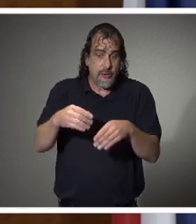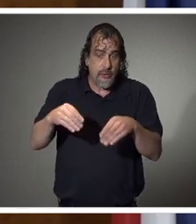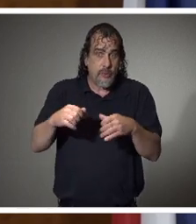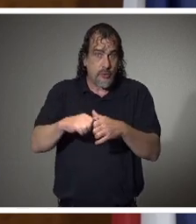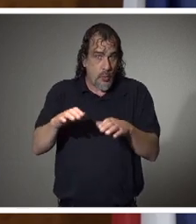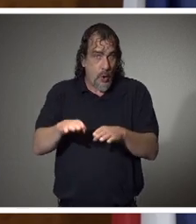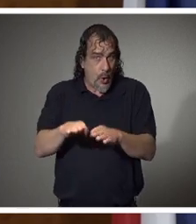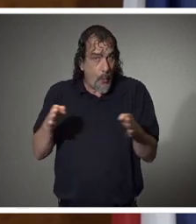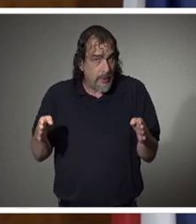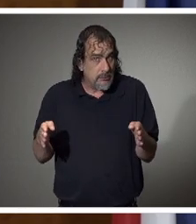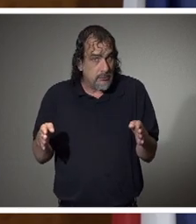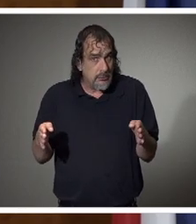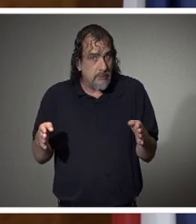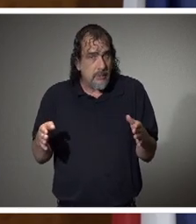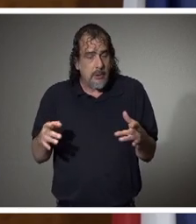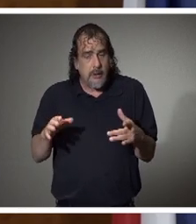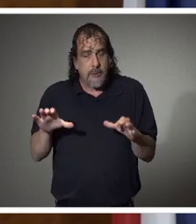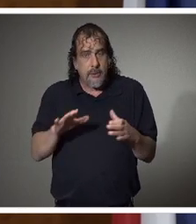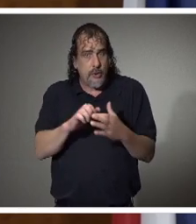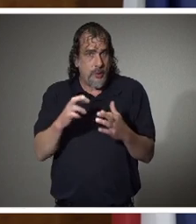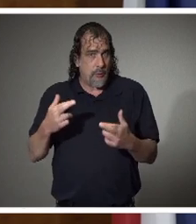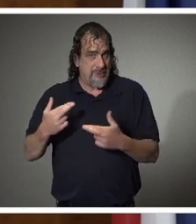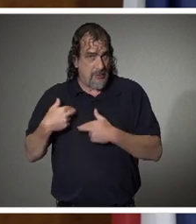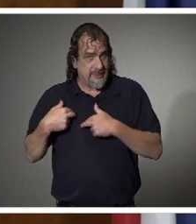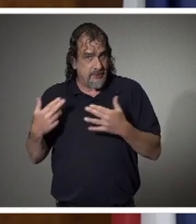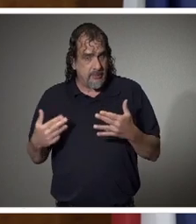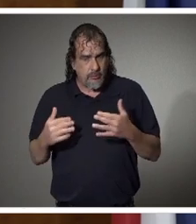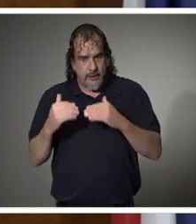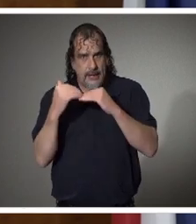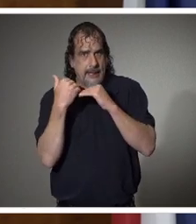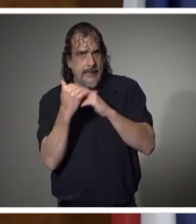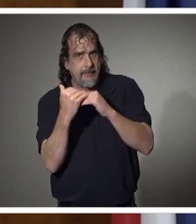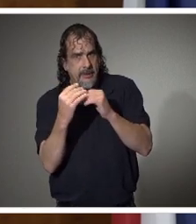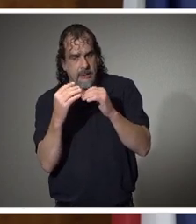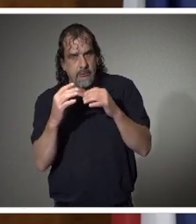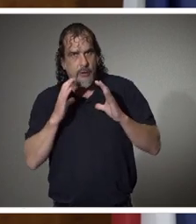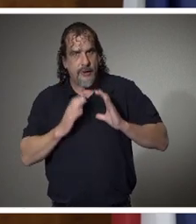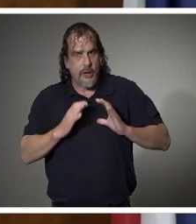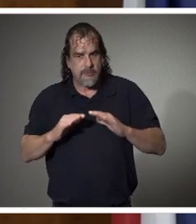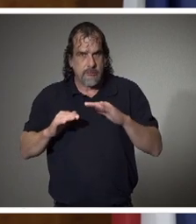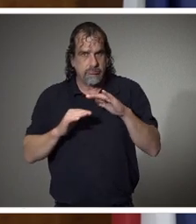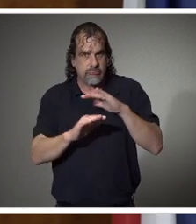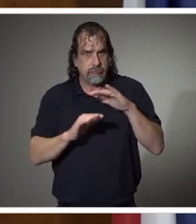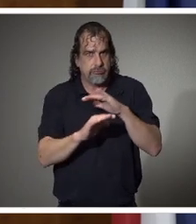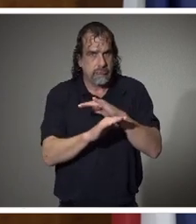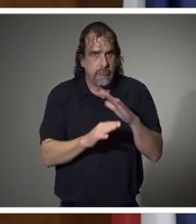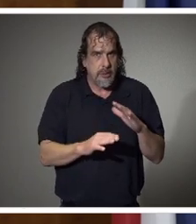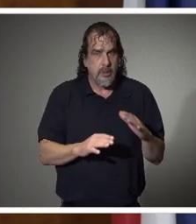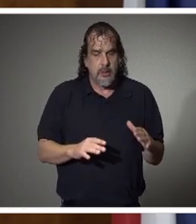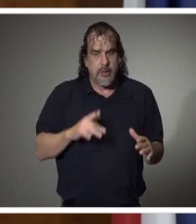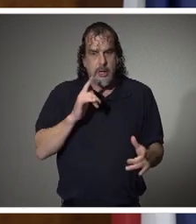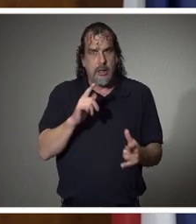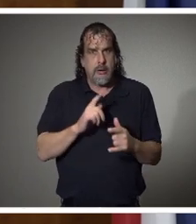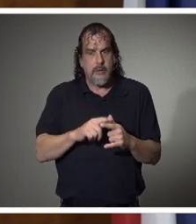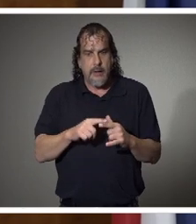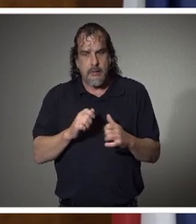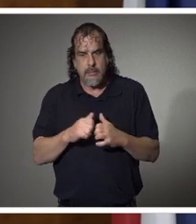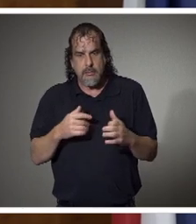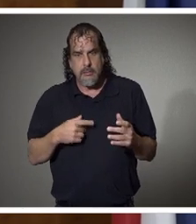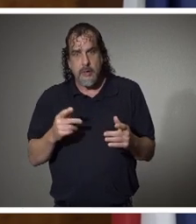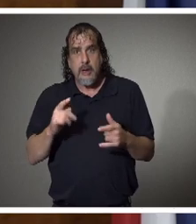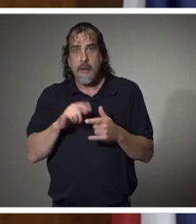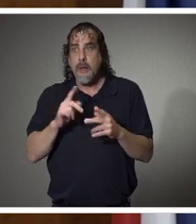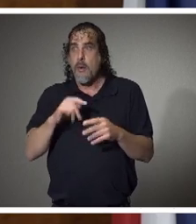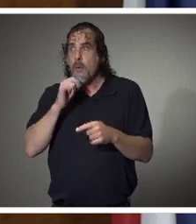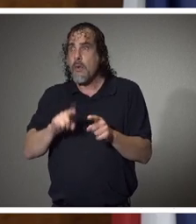reopen, to do so in a responsible way where there are limited numbers of people, that is going to naturally drive people away from the big